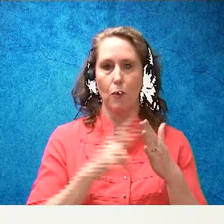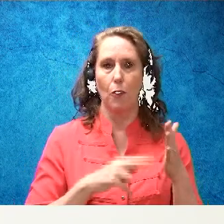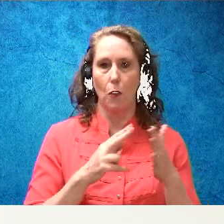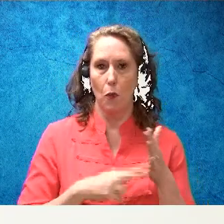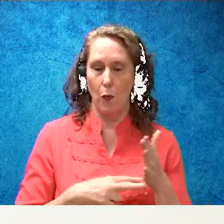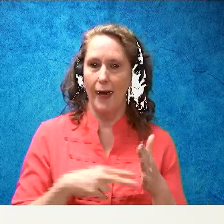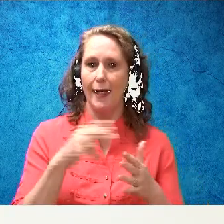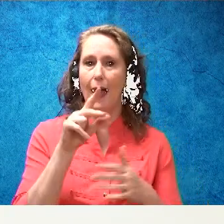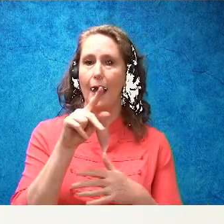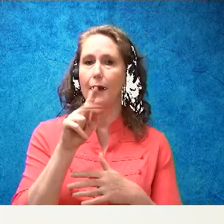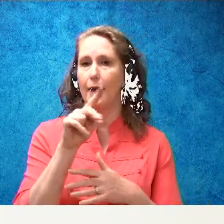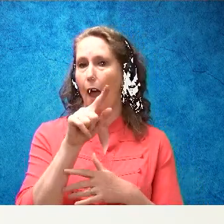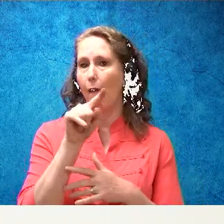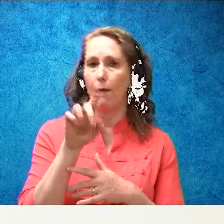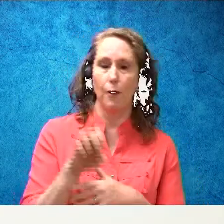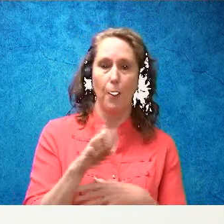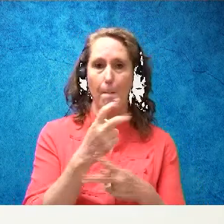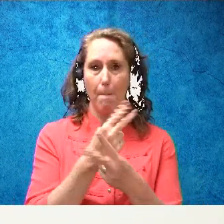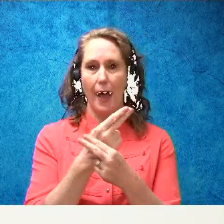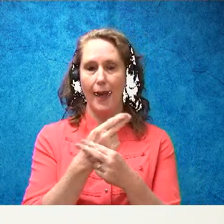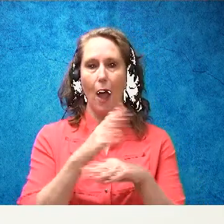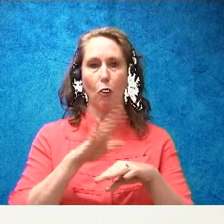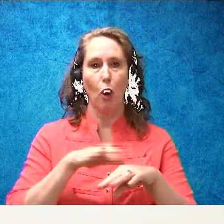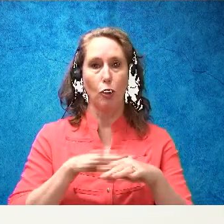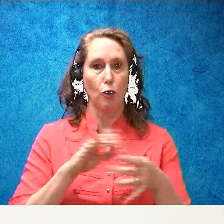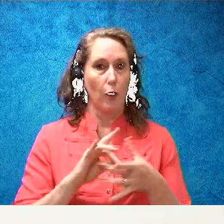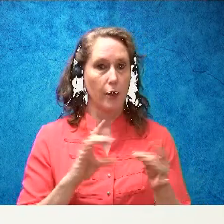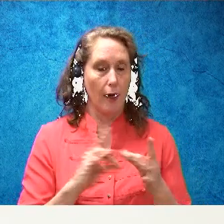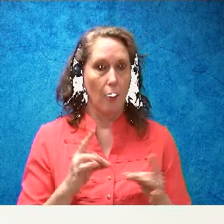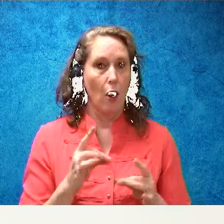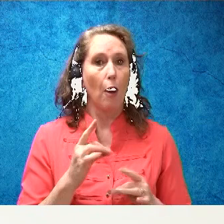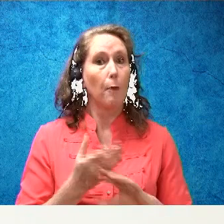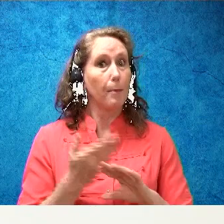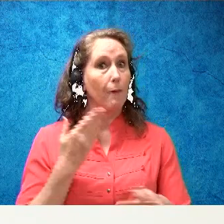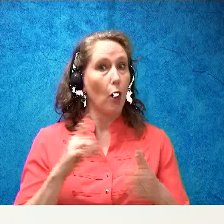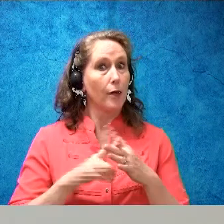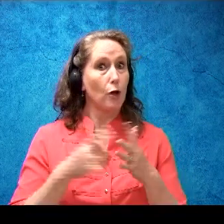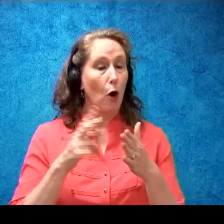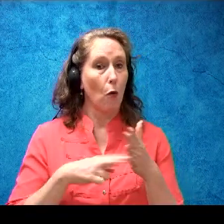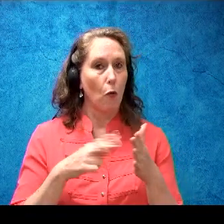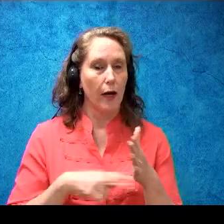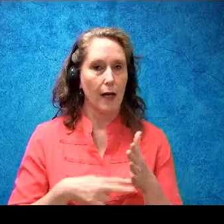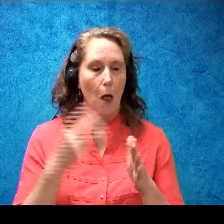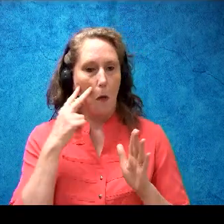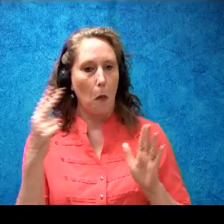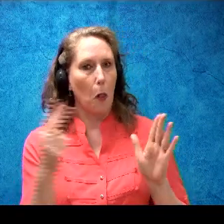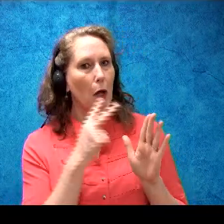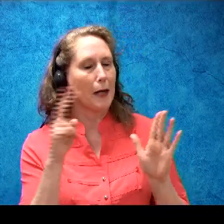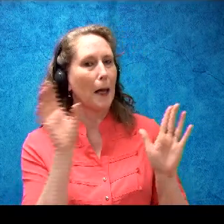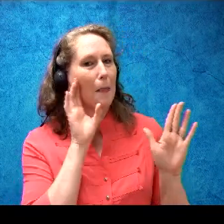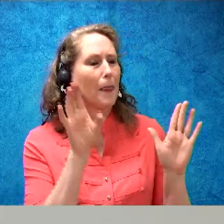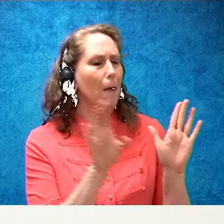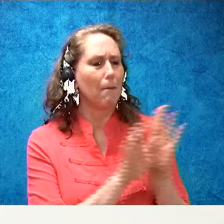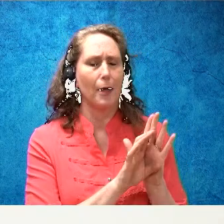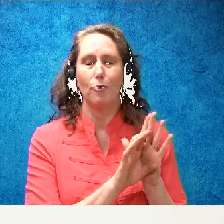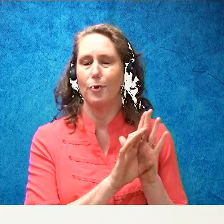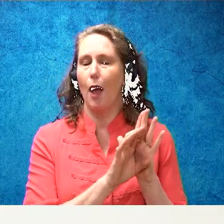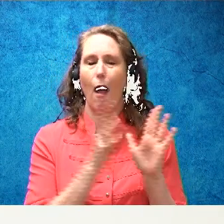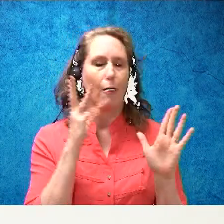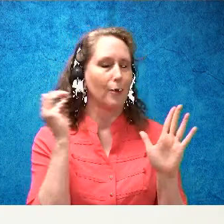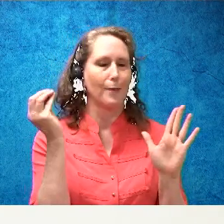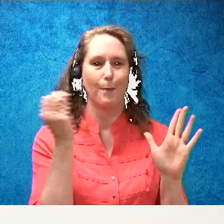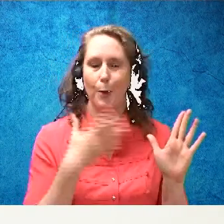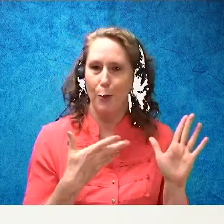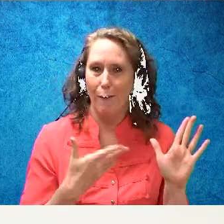Cautionary Tale. And one thing I would like to point out before I start reading is the illustrations in this story are just absolutely